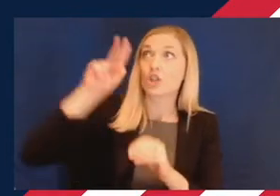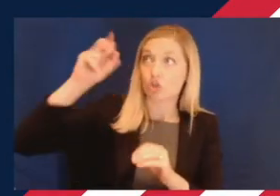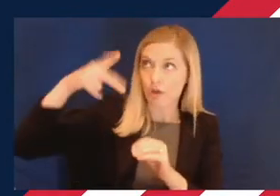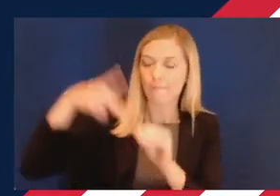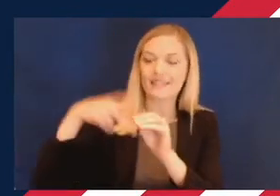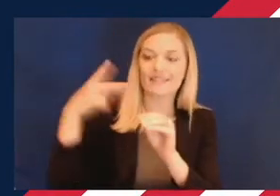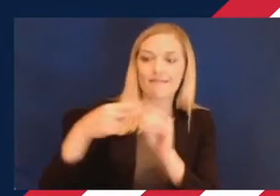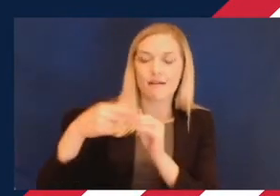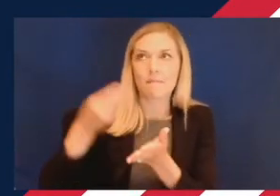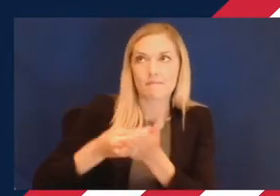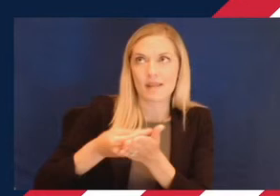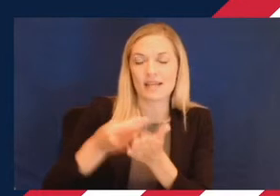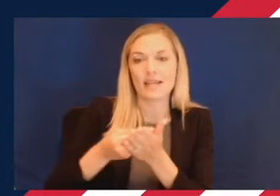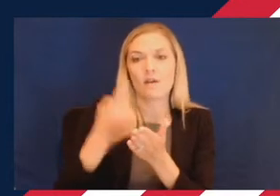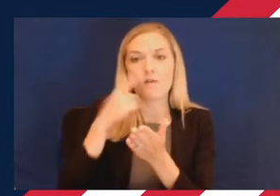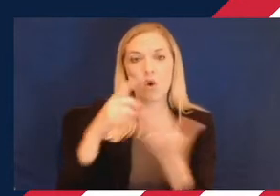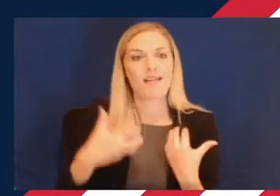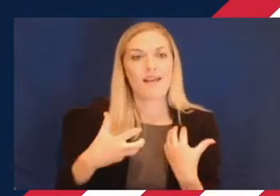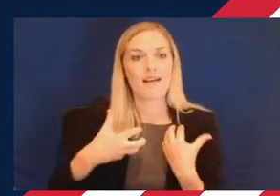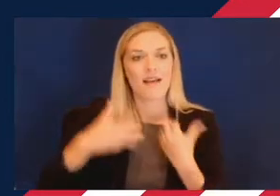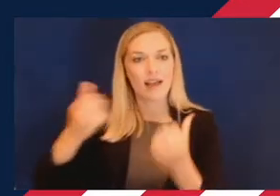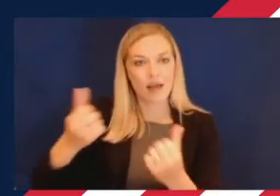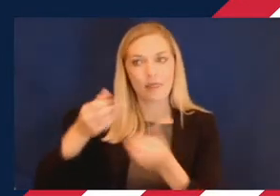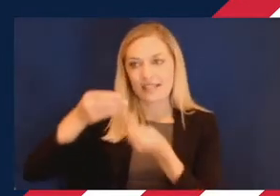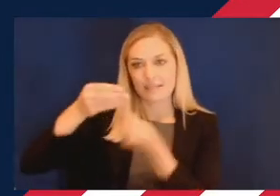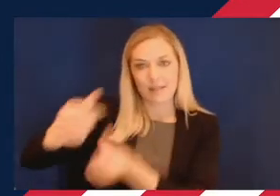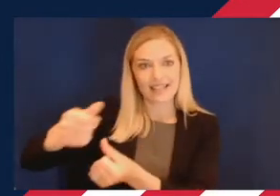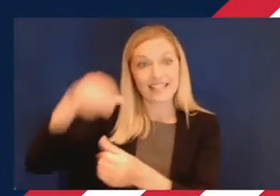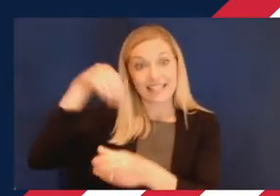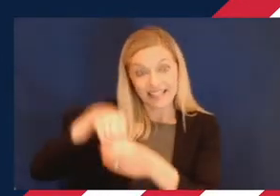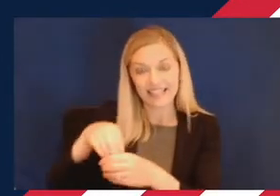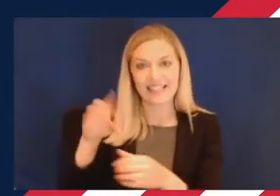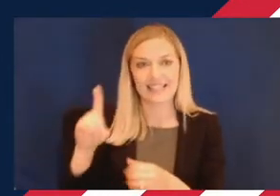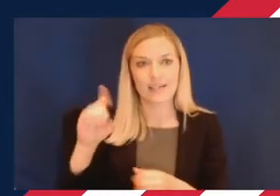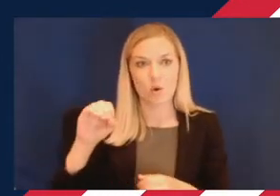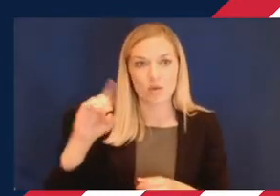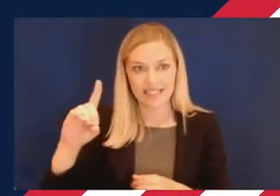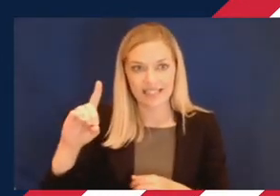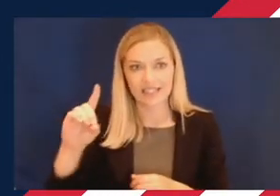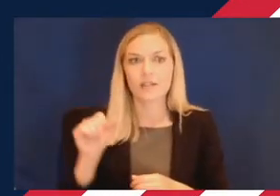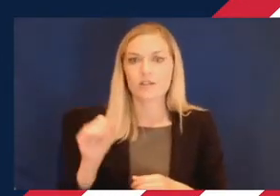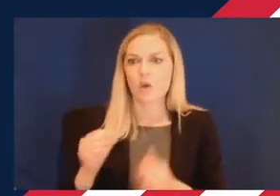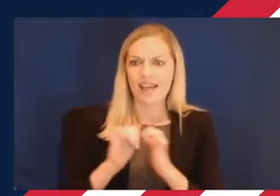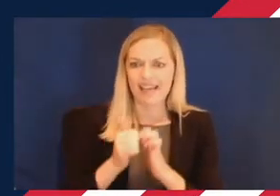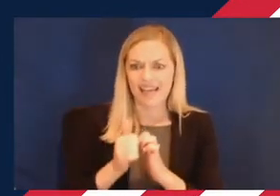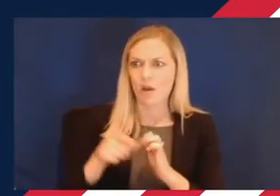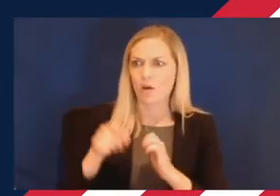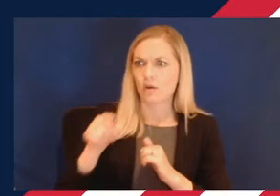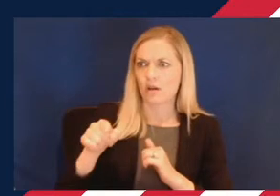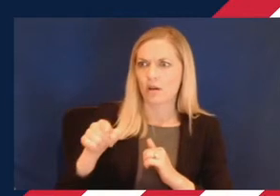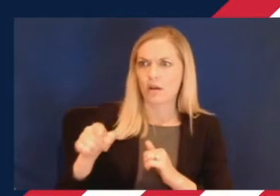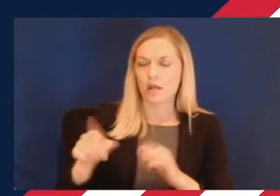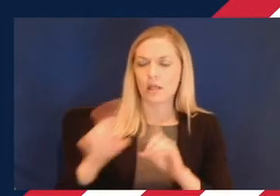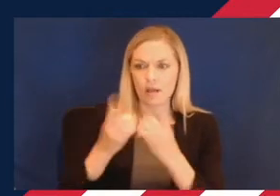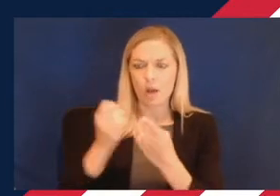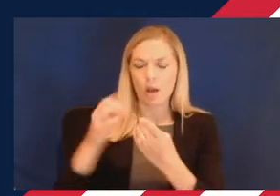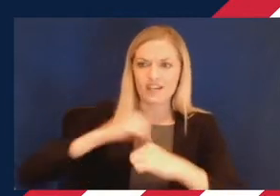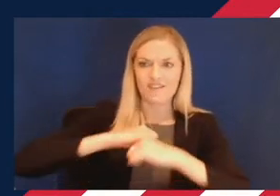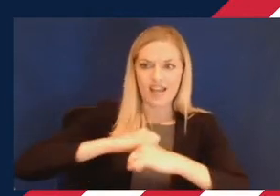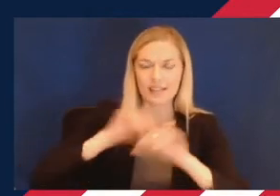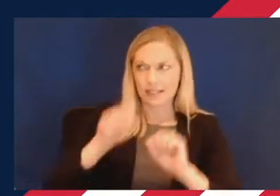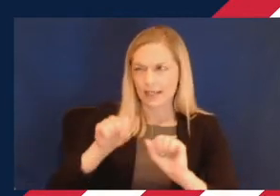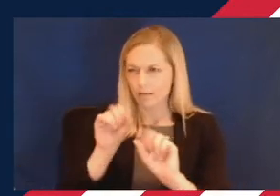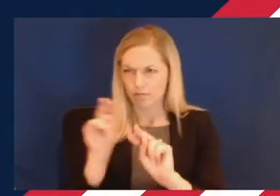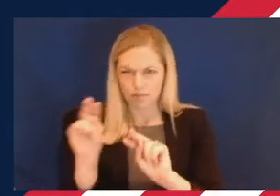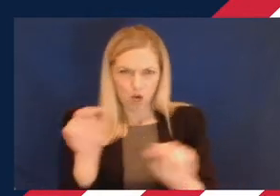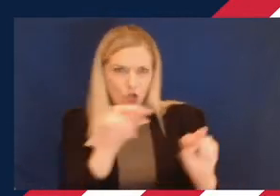of depend on Department of Defense to sort of monitor pandemic threats across the world,